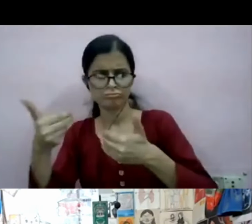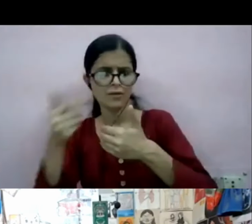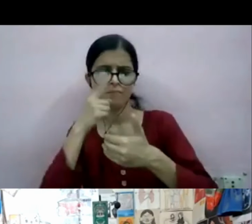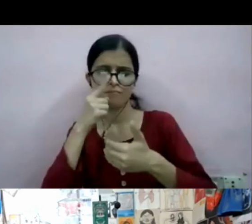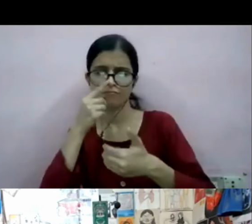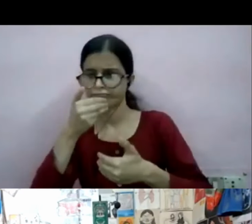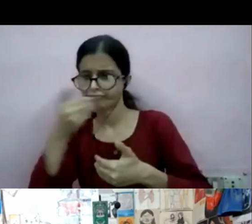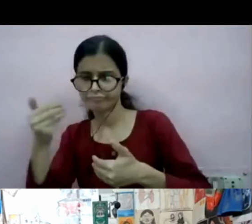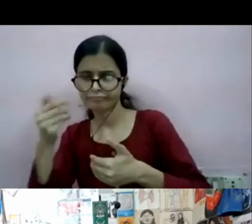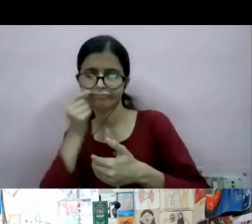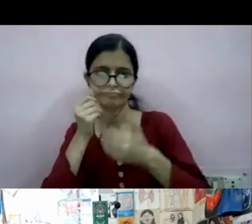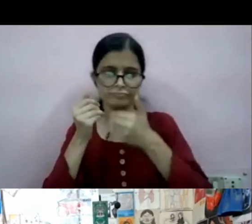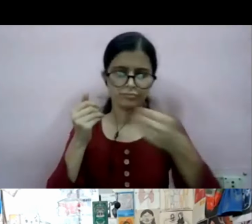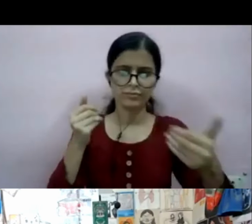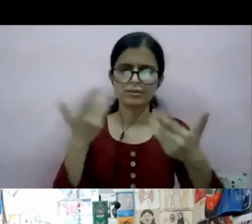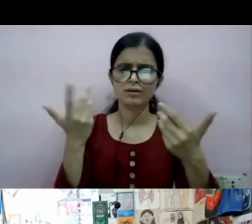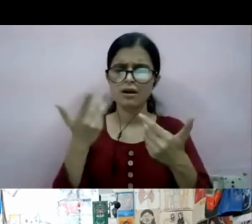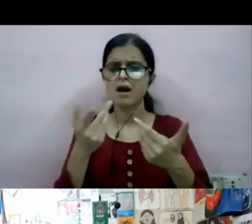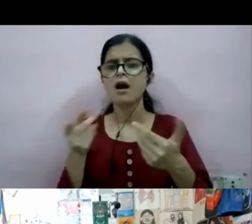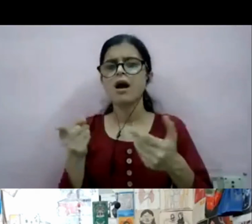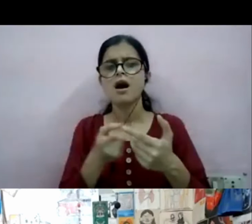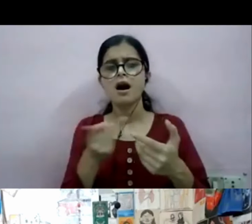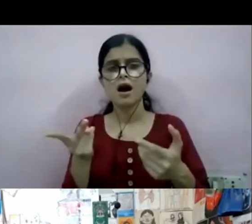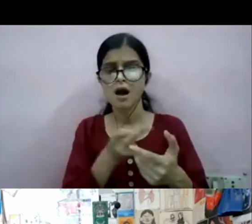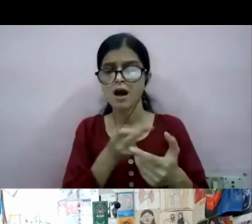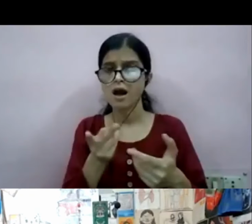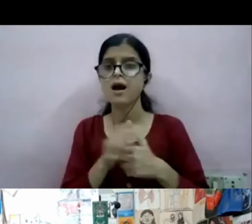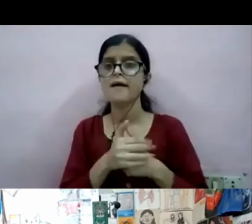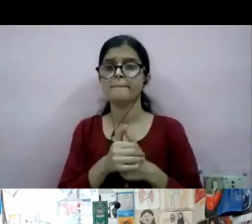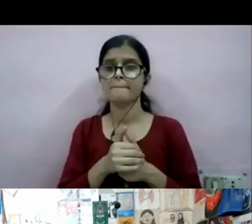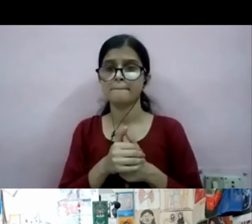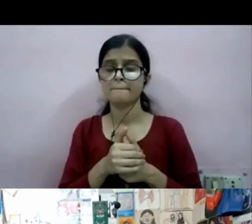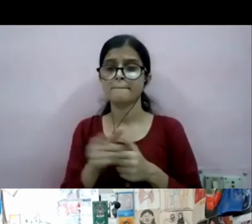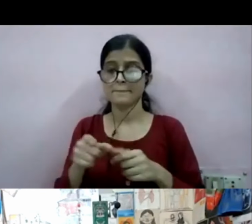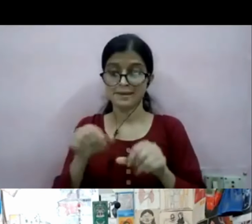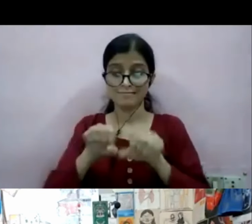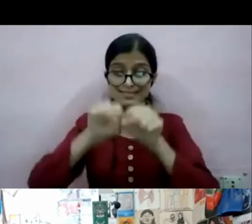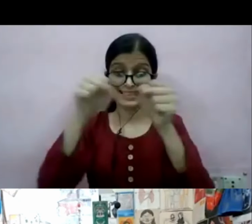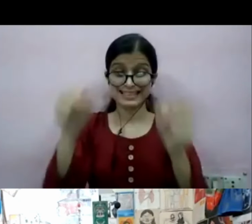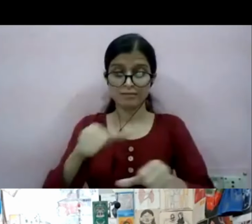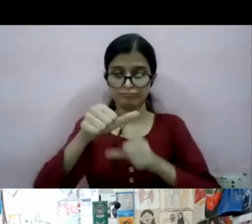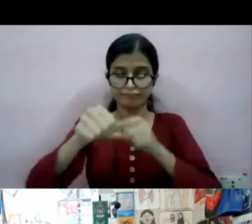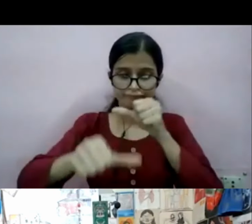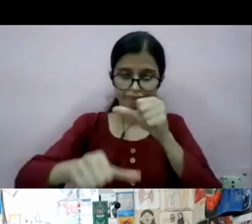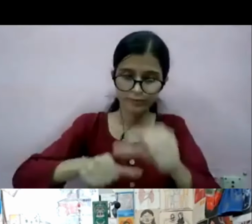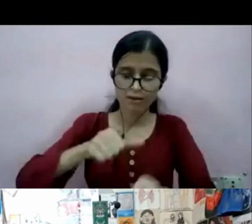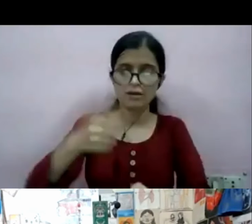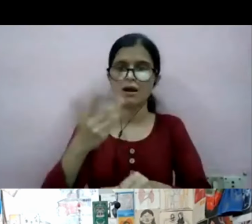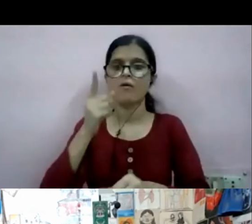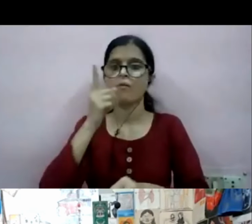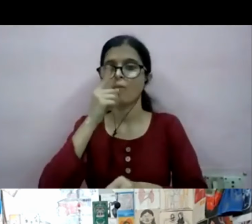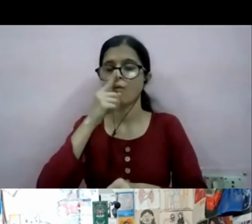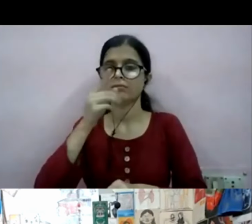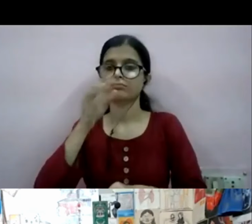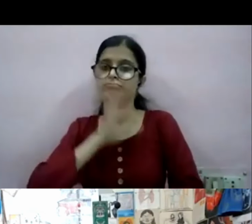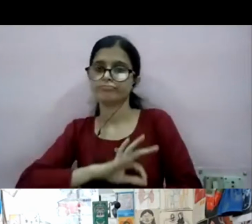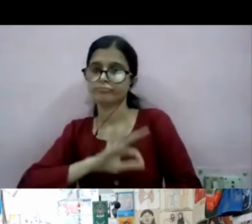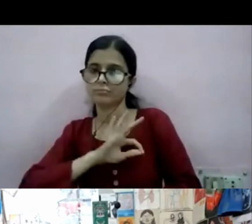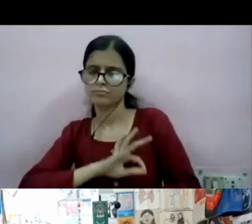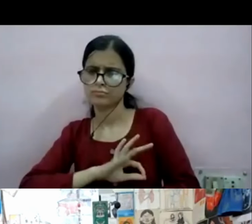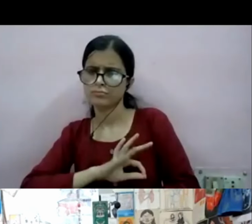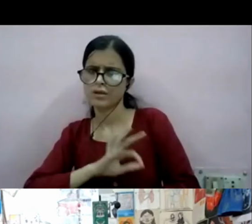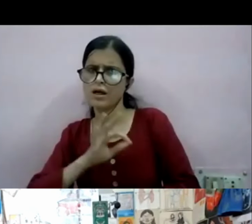on a normative significance which leads systematically to women's disadvantage and subordination and